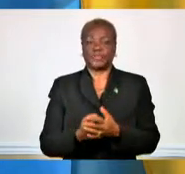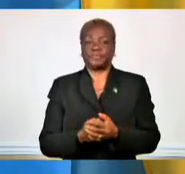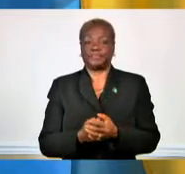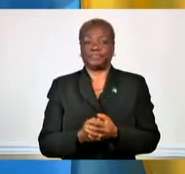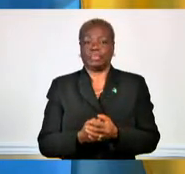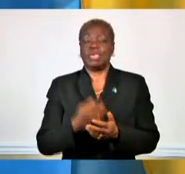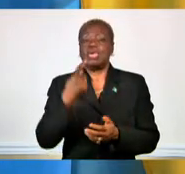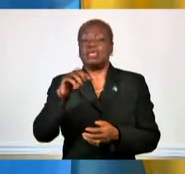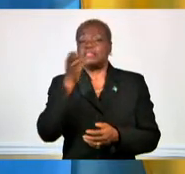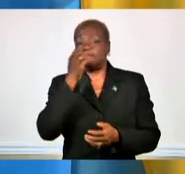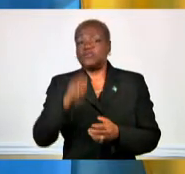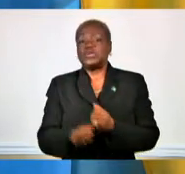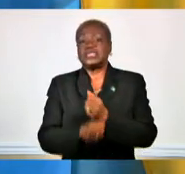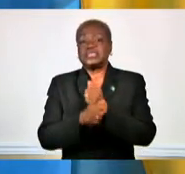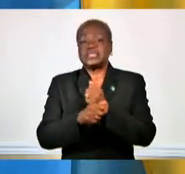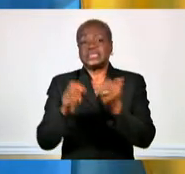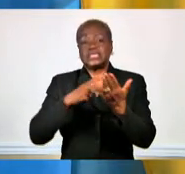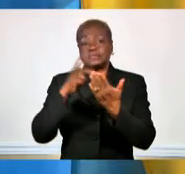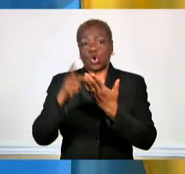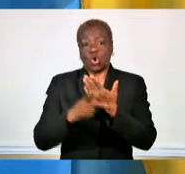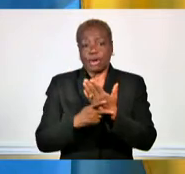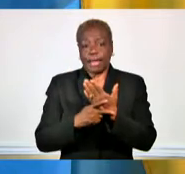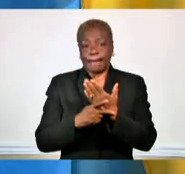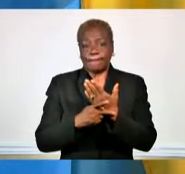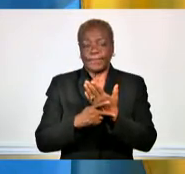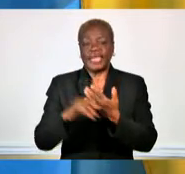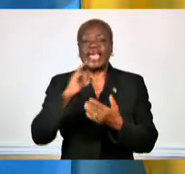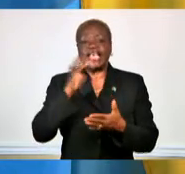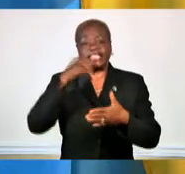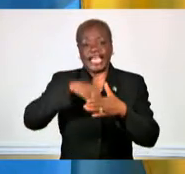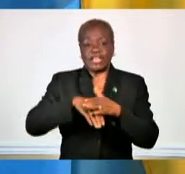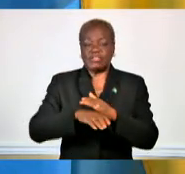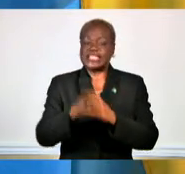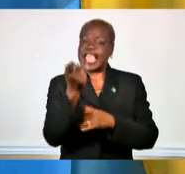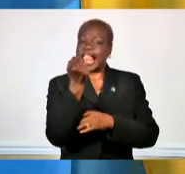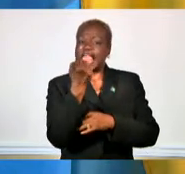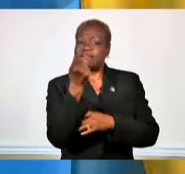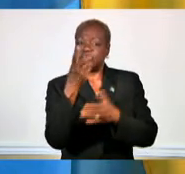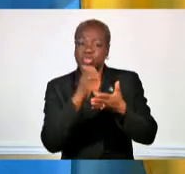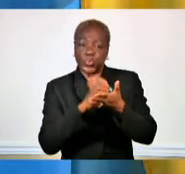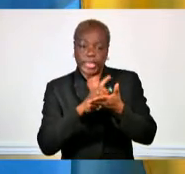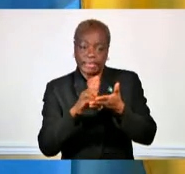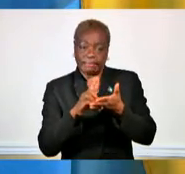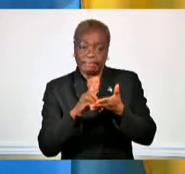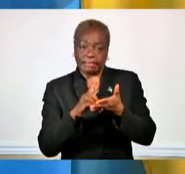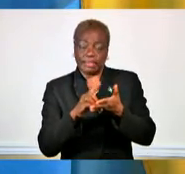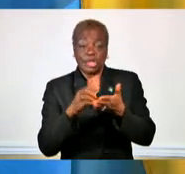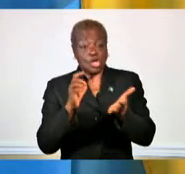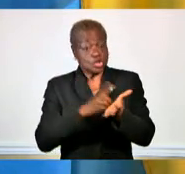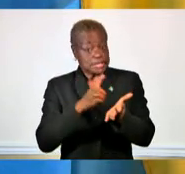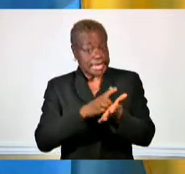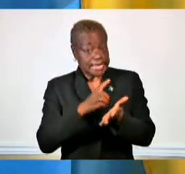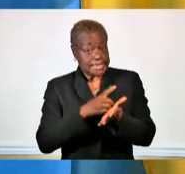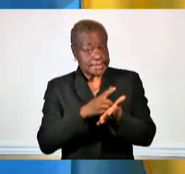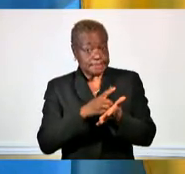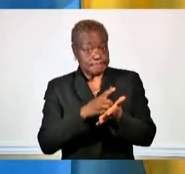The food assistance program is entering its 11th week. To date,